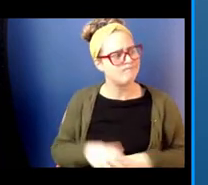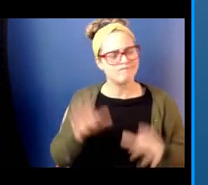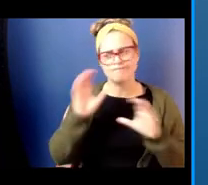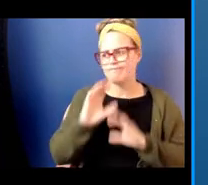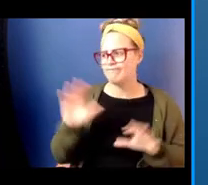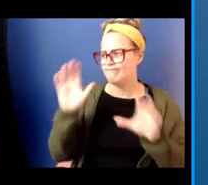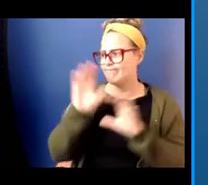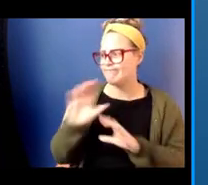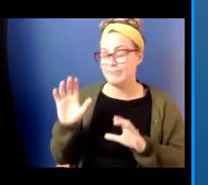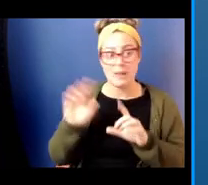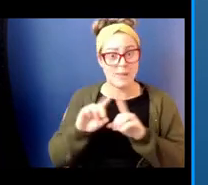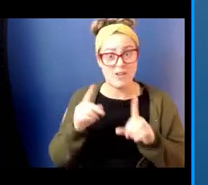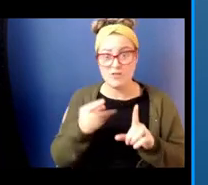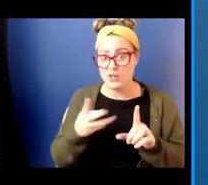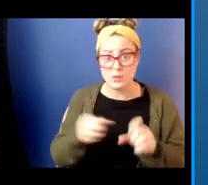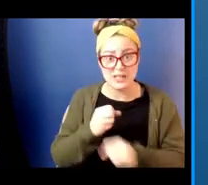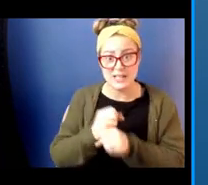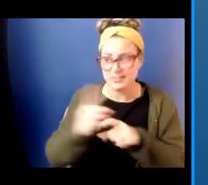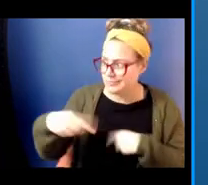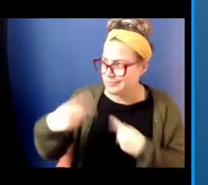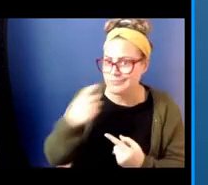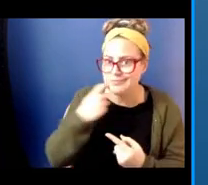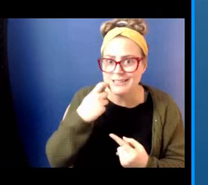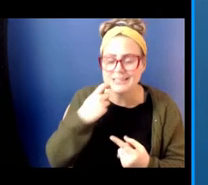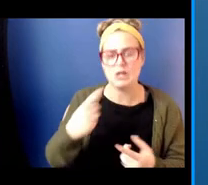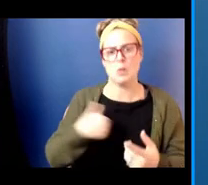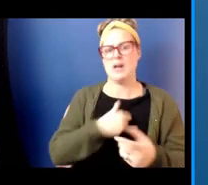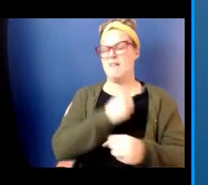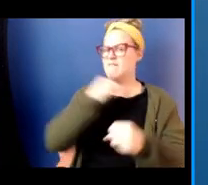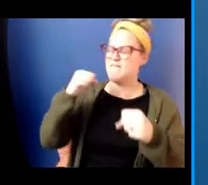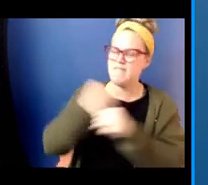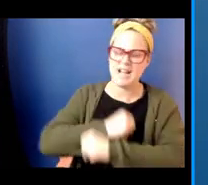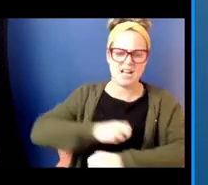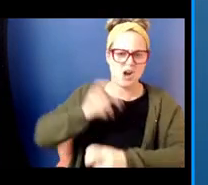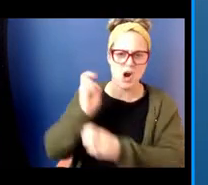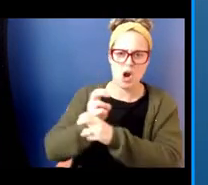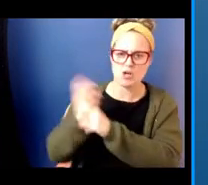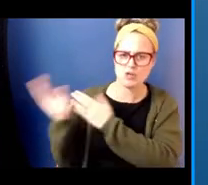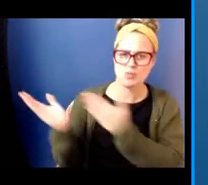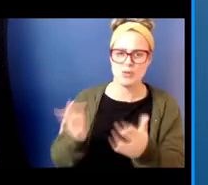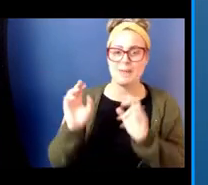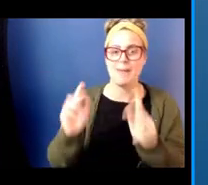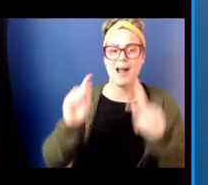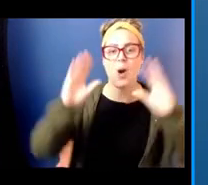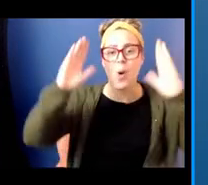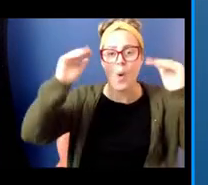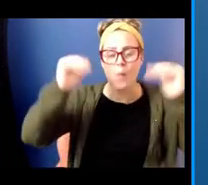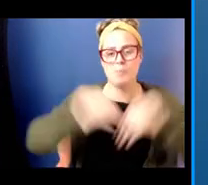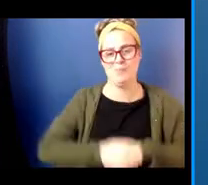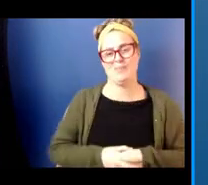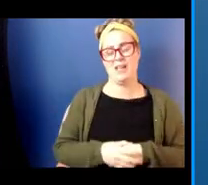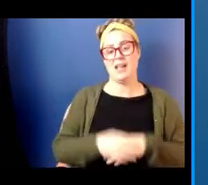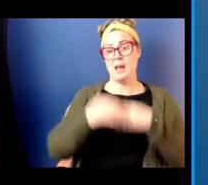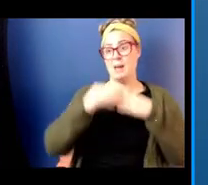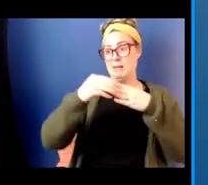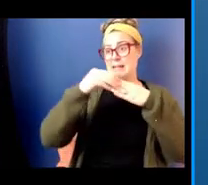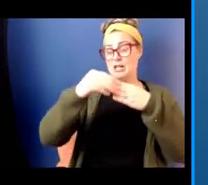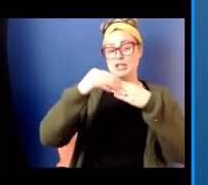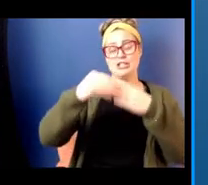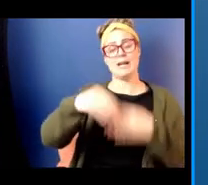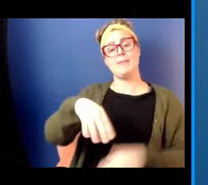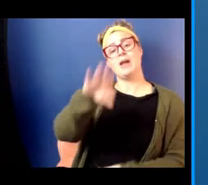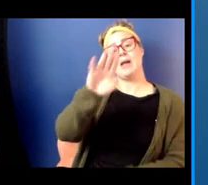back and we've done it because we have empathetic leadership and President Joe Biden and vice president Kamala